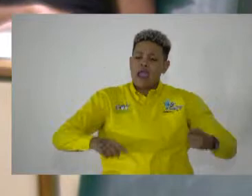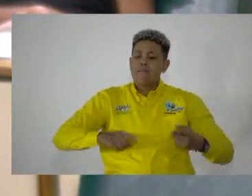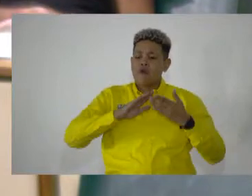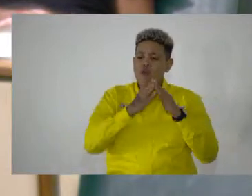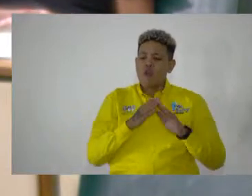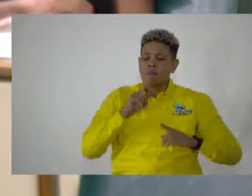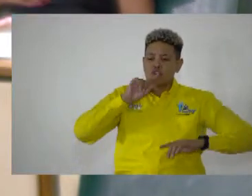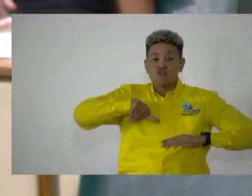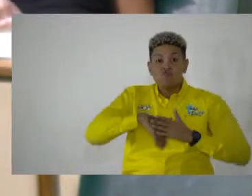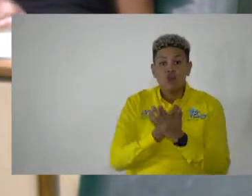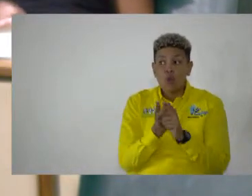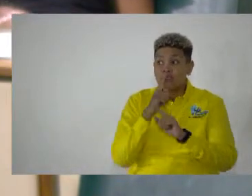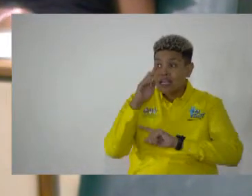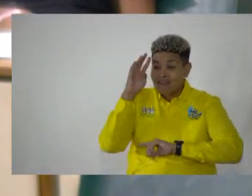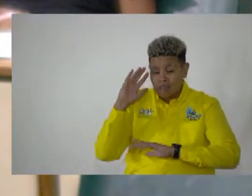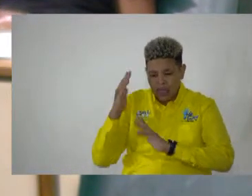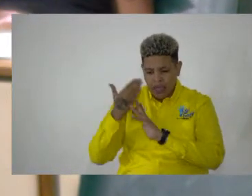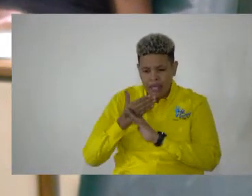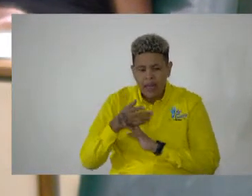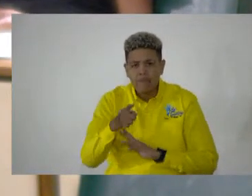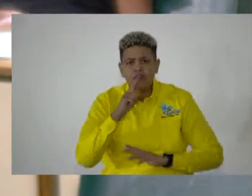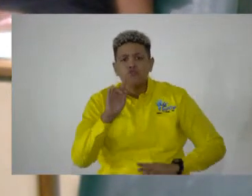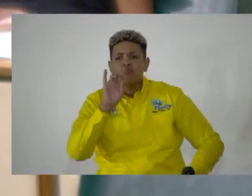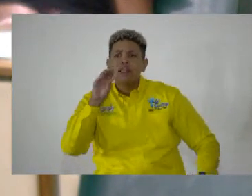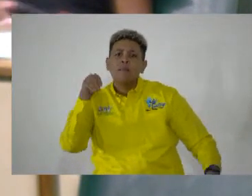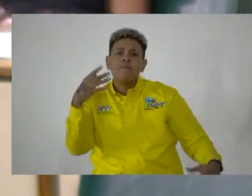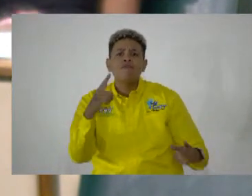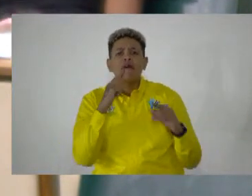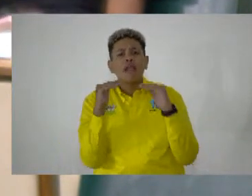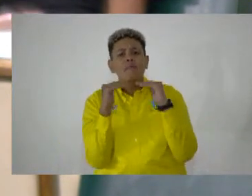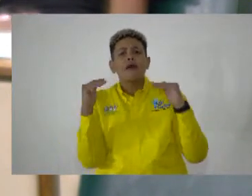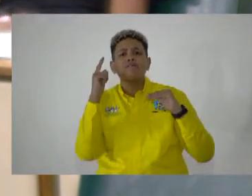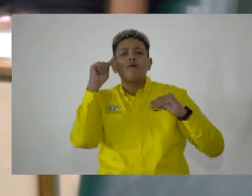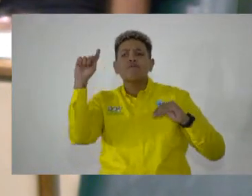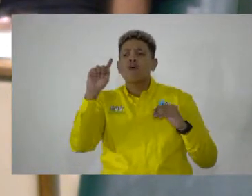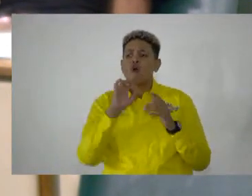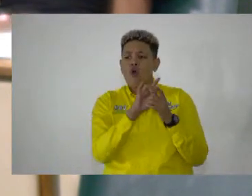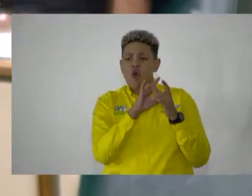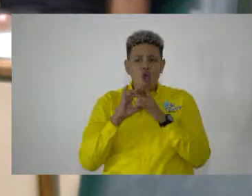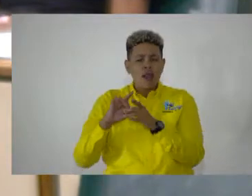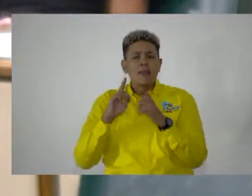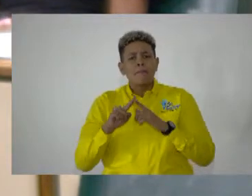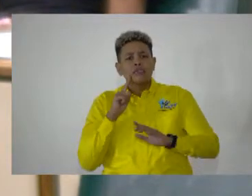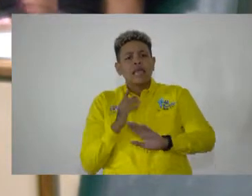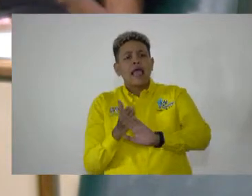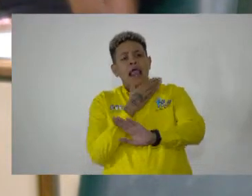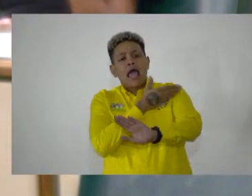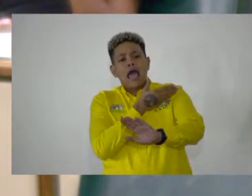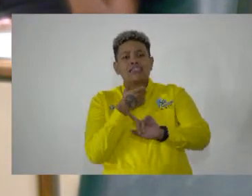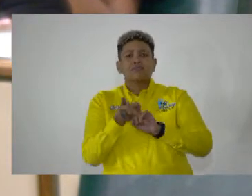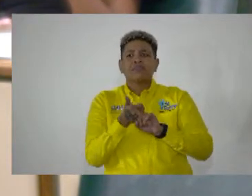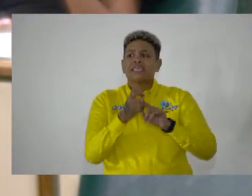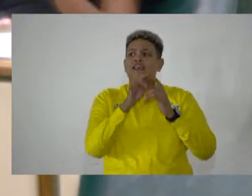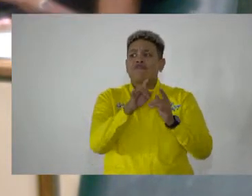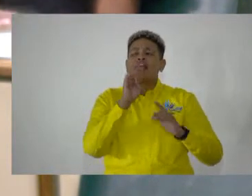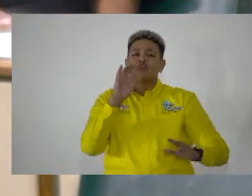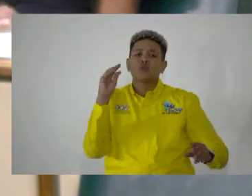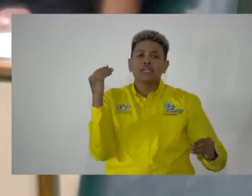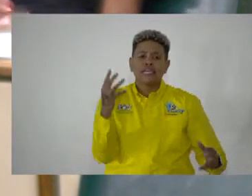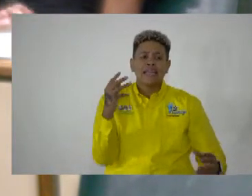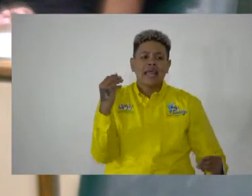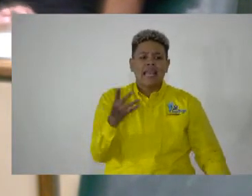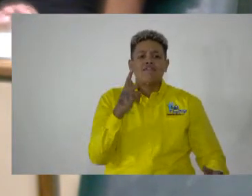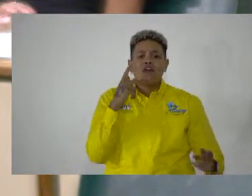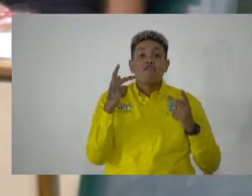Community renewal interventions provide a platform for the coordination and enhancement of the delivery of